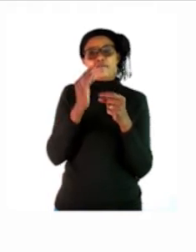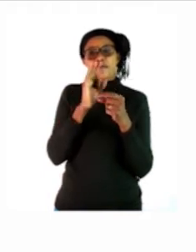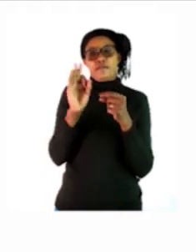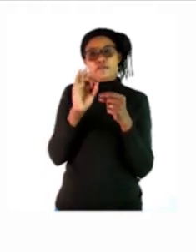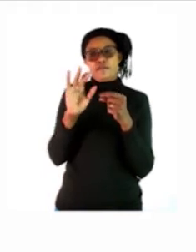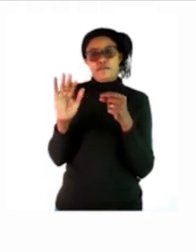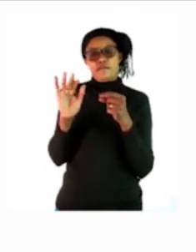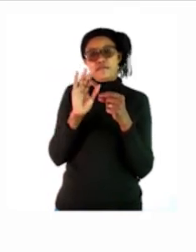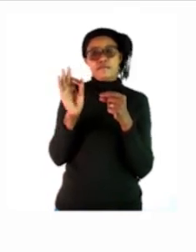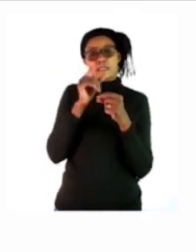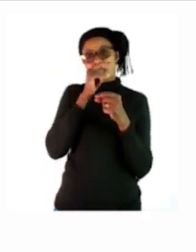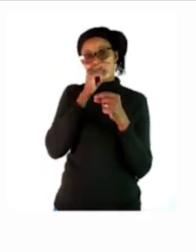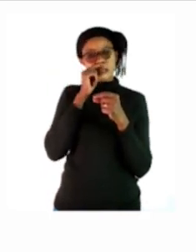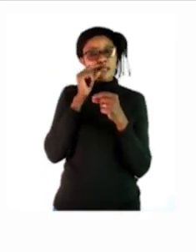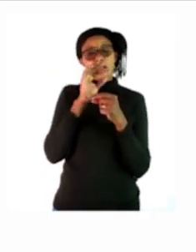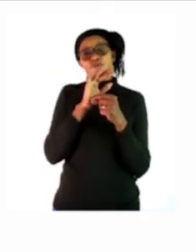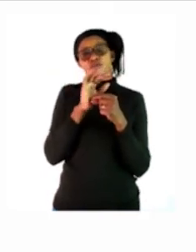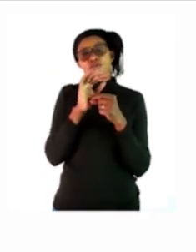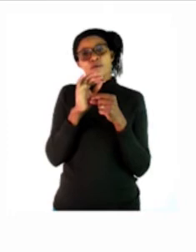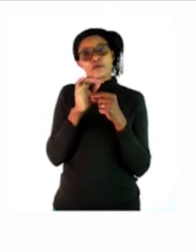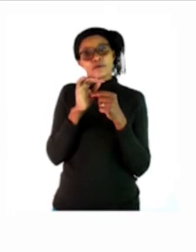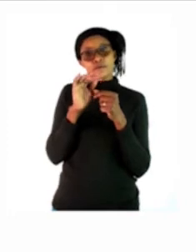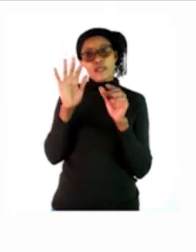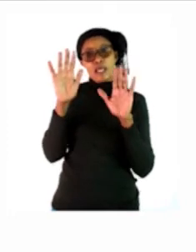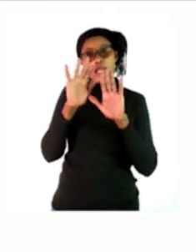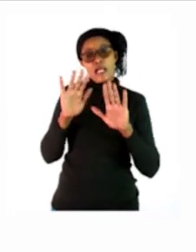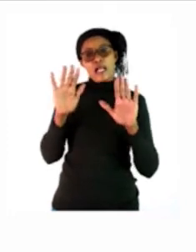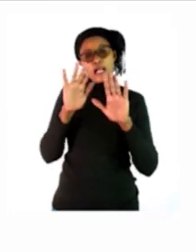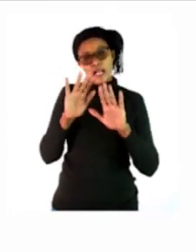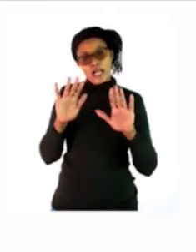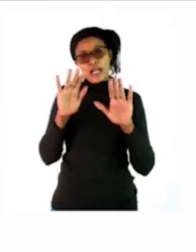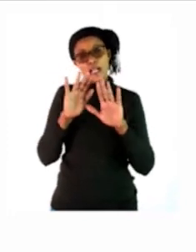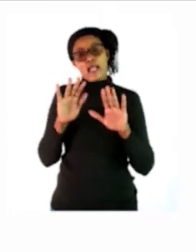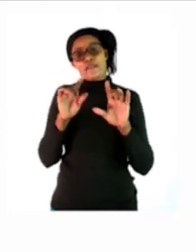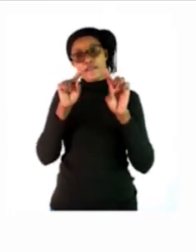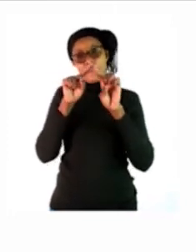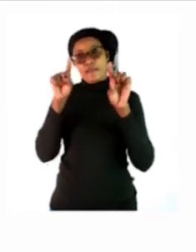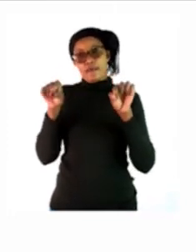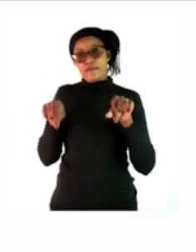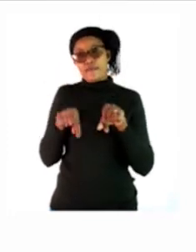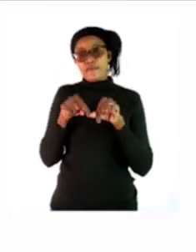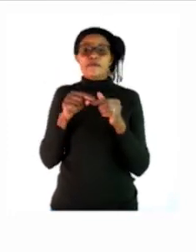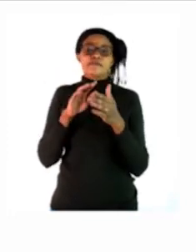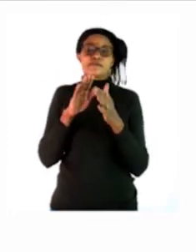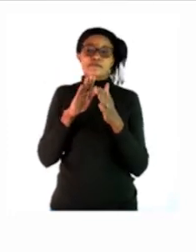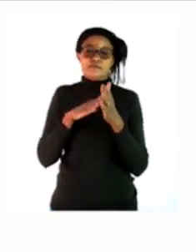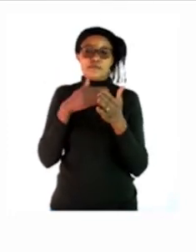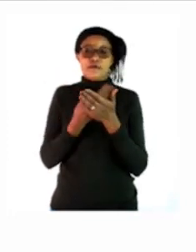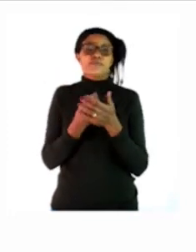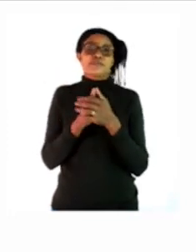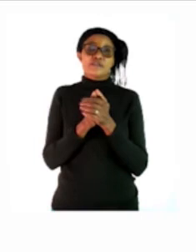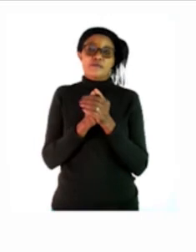F in the name, then color in the objects. Now, we